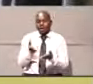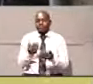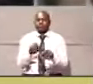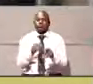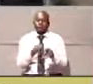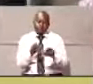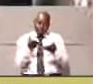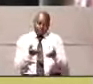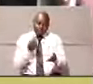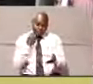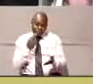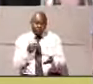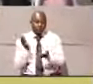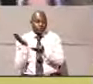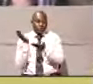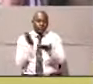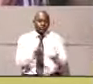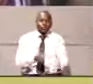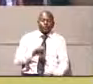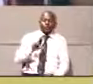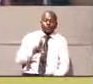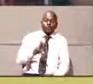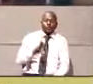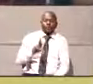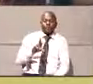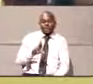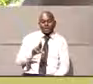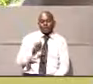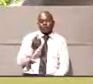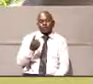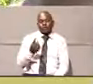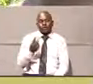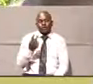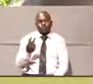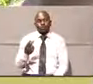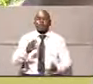to officially receive Uganda Airlines flight UR-122. I'm really very happy